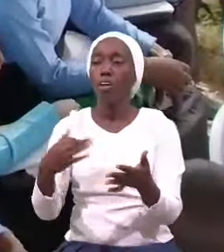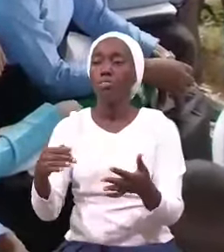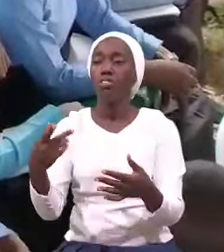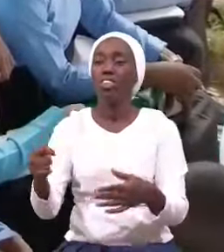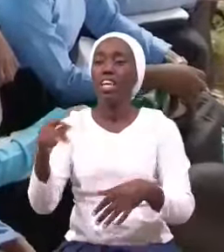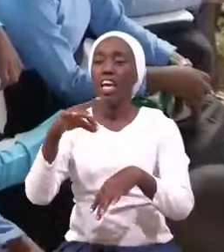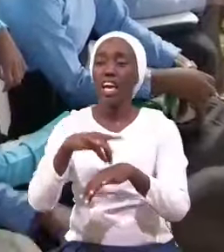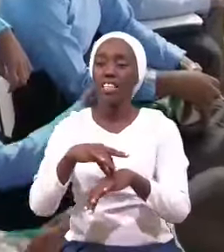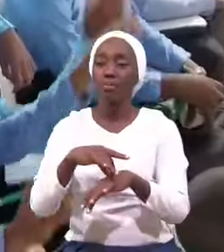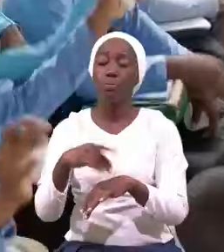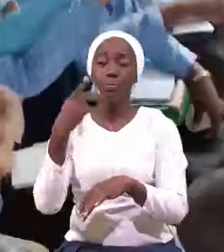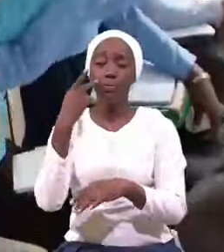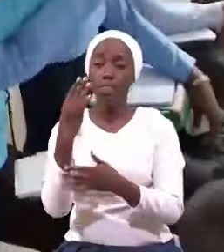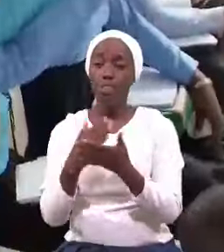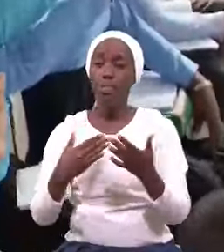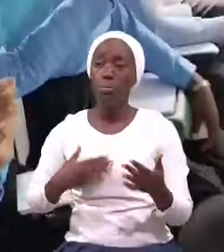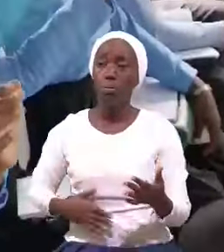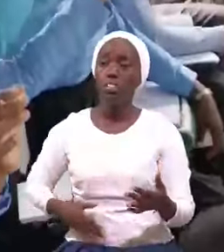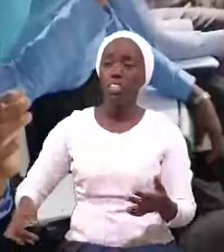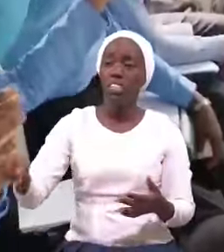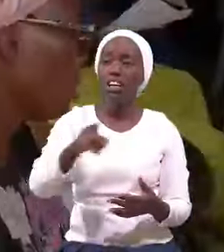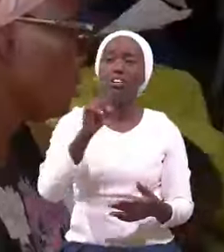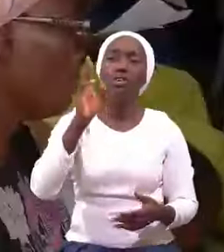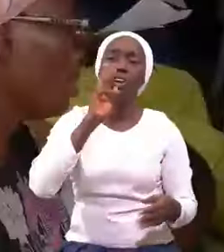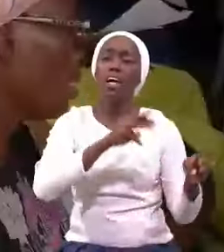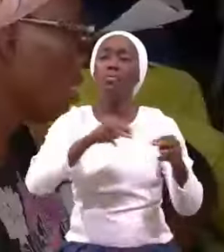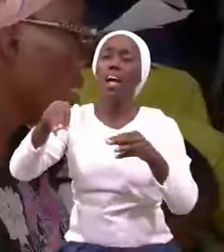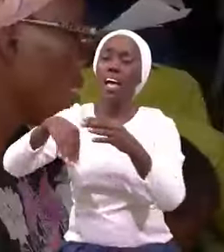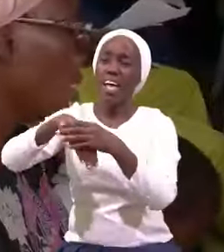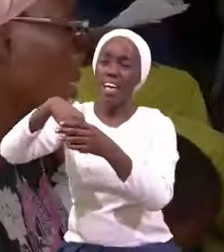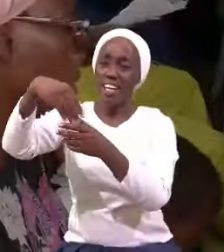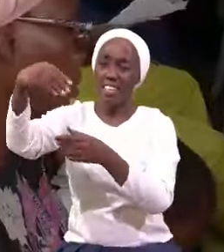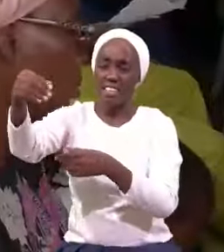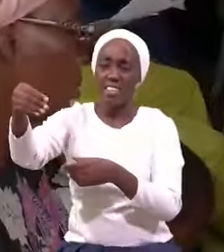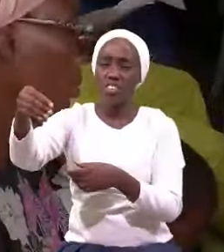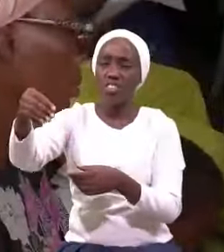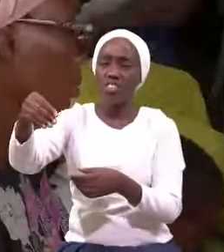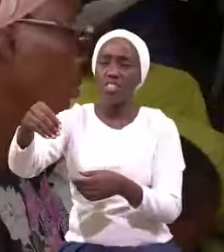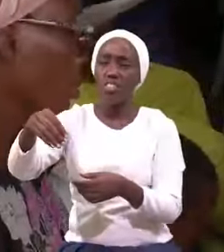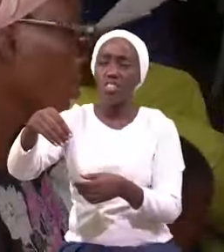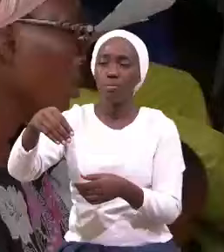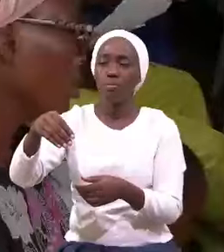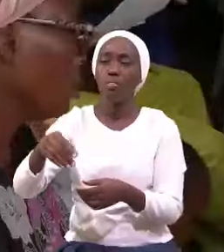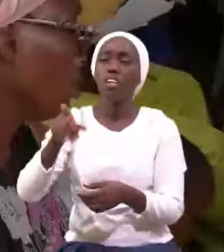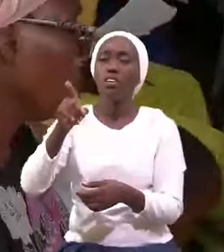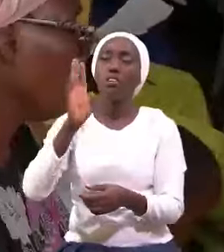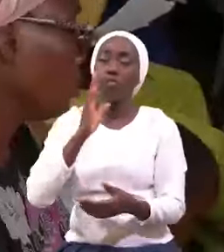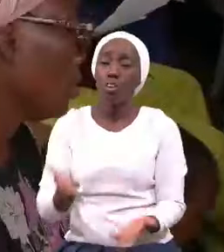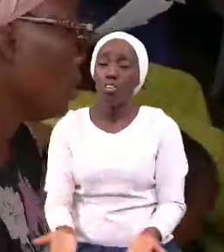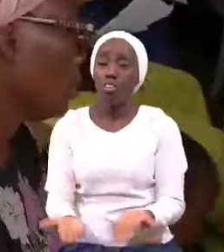I see somebody there today, you will move out. you will rise